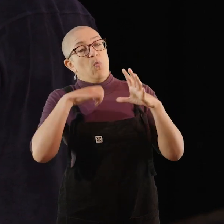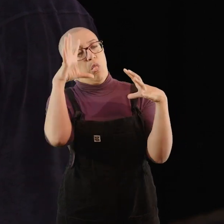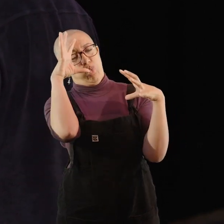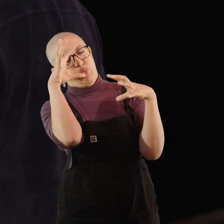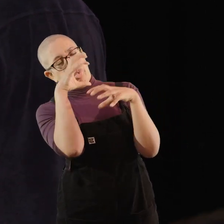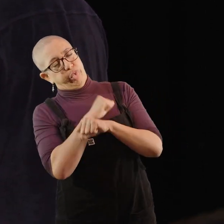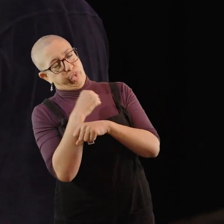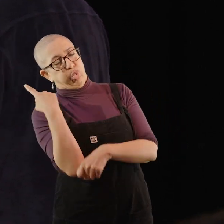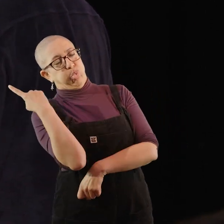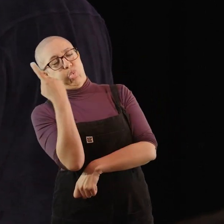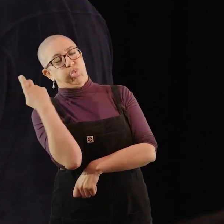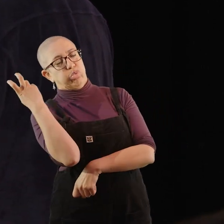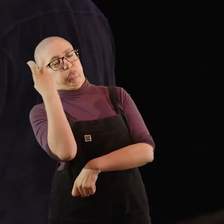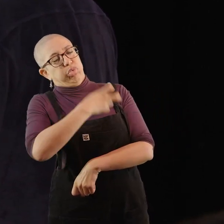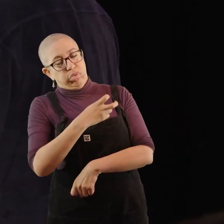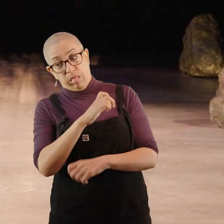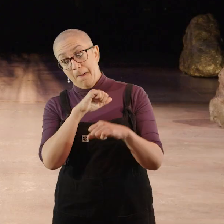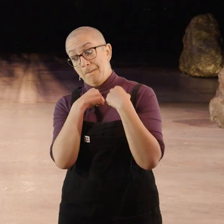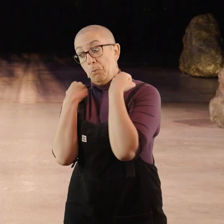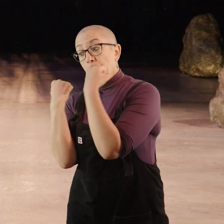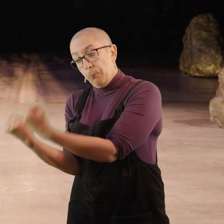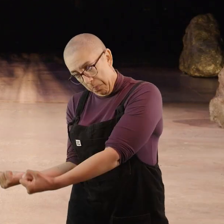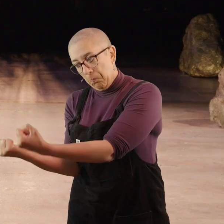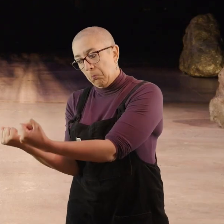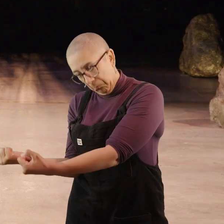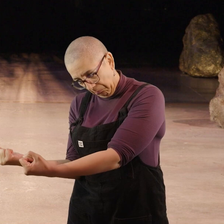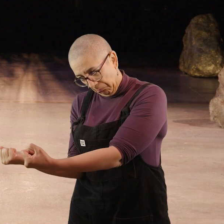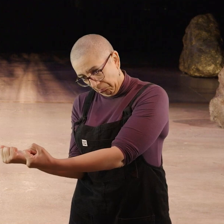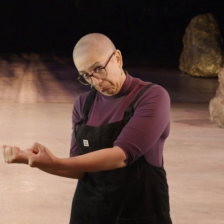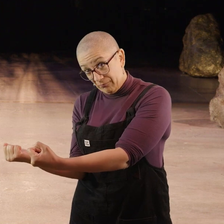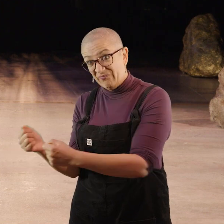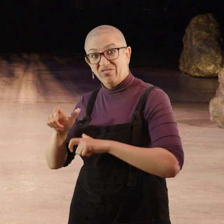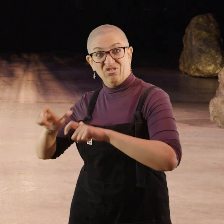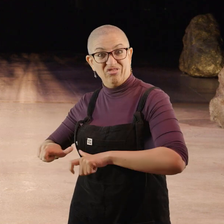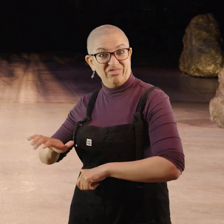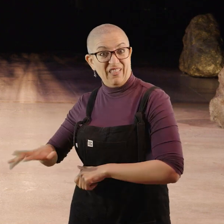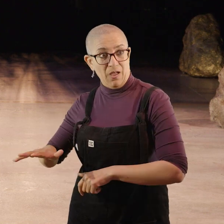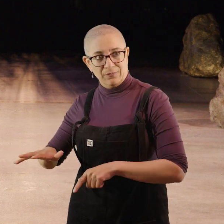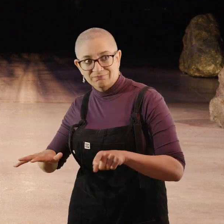be a fume. When in swinish sleep, their drenched natures lies in a death.